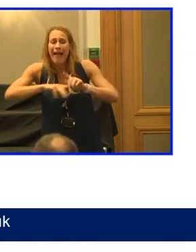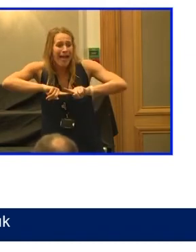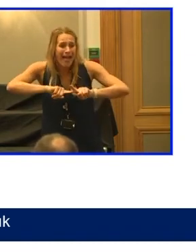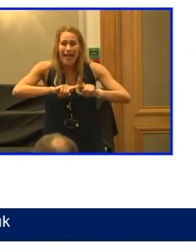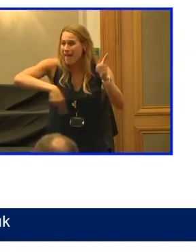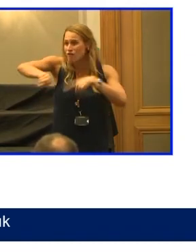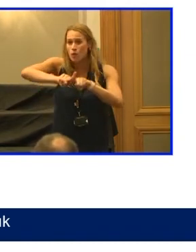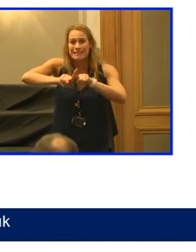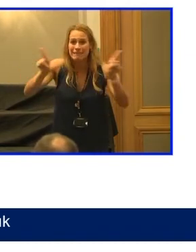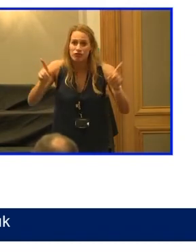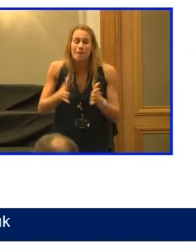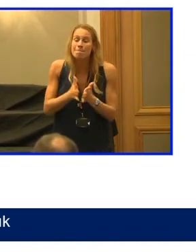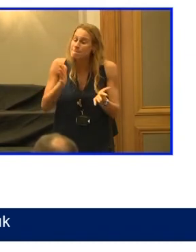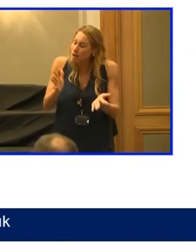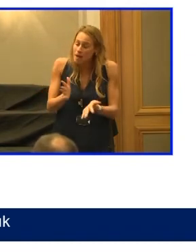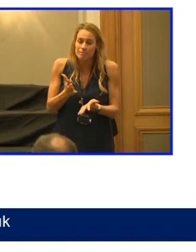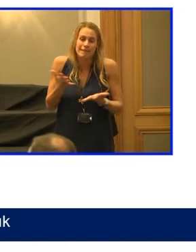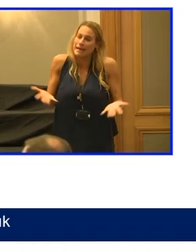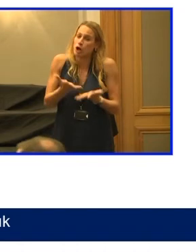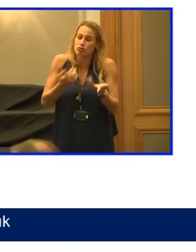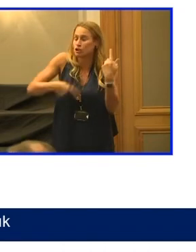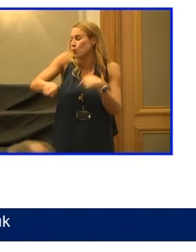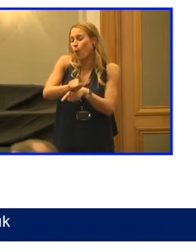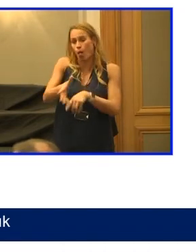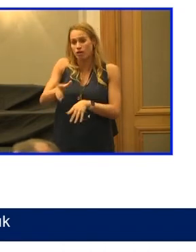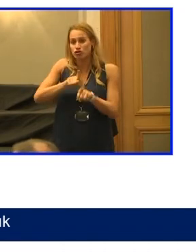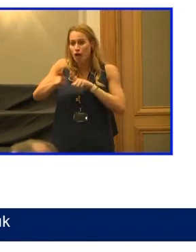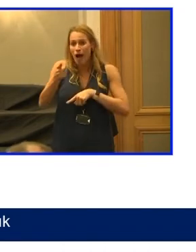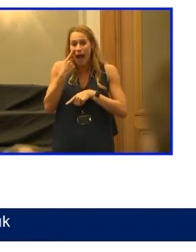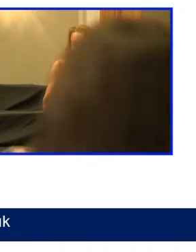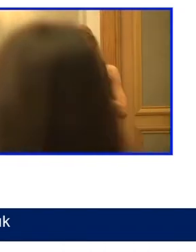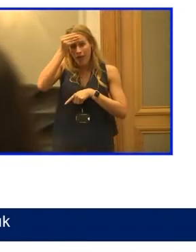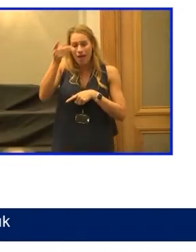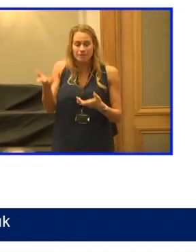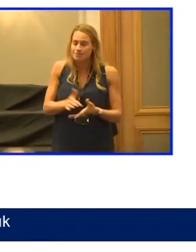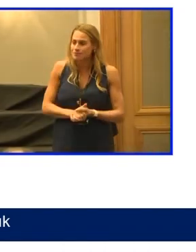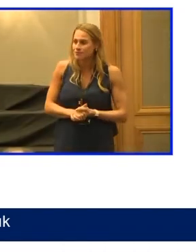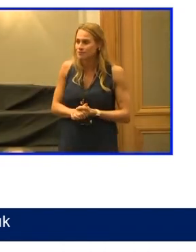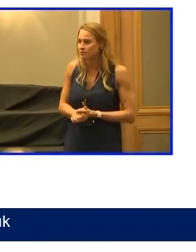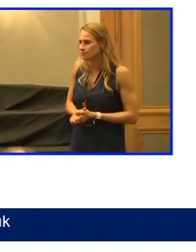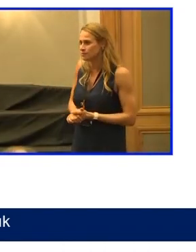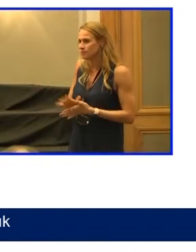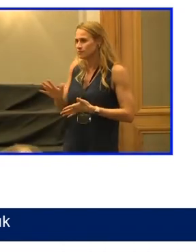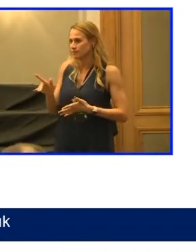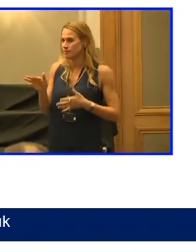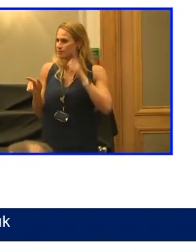with it. It's transferable. Yeah? Cool. Any other questions before going to smartphones and tablets?